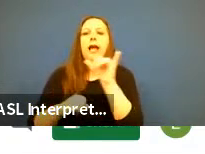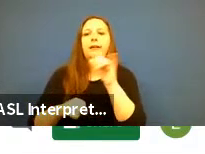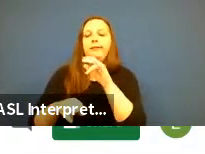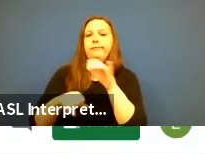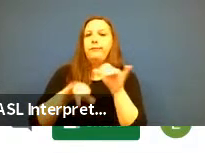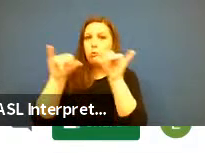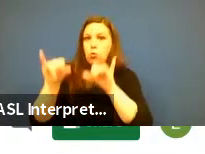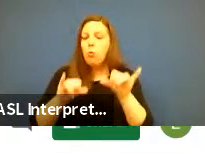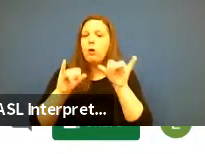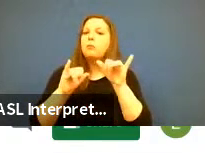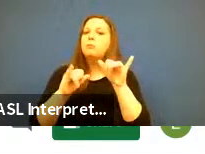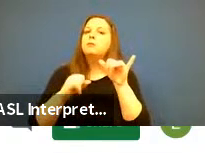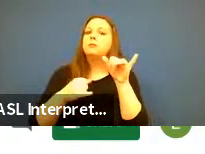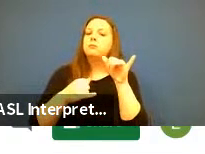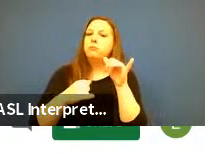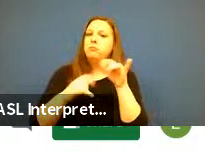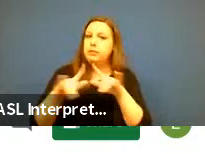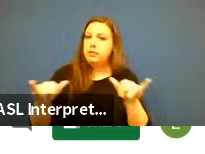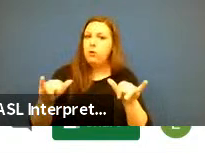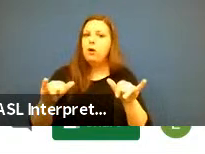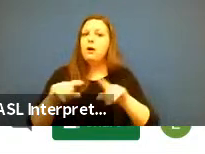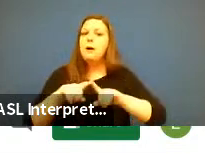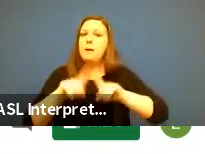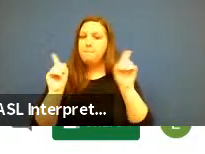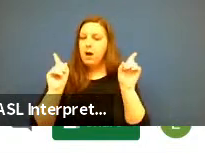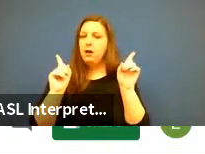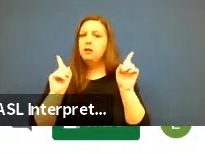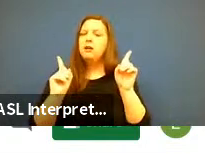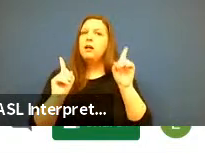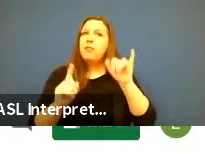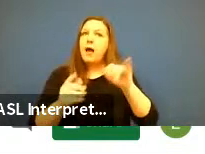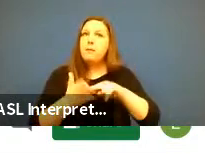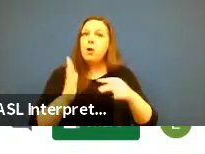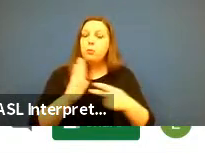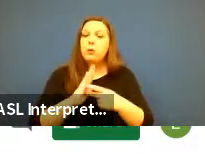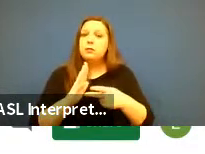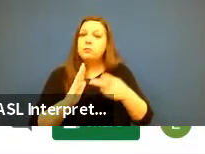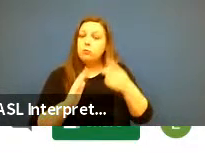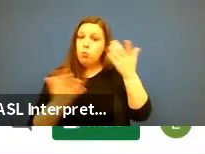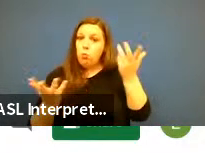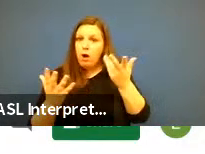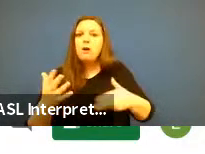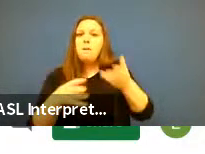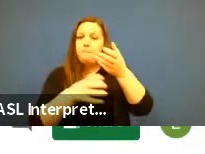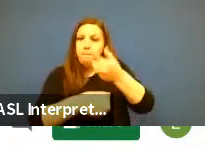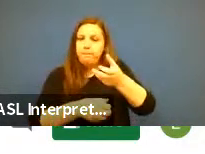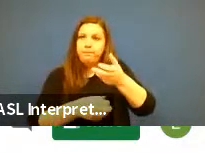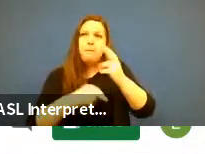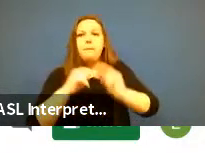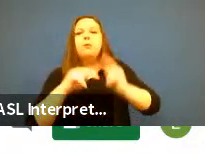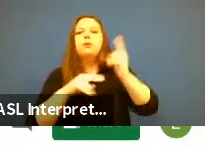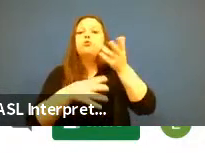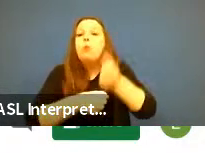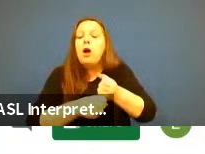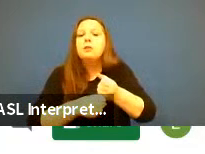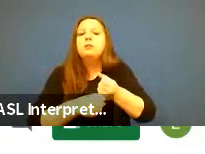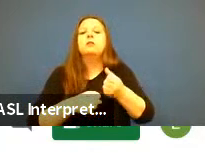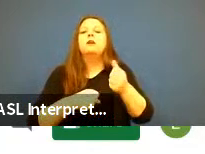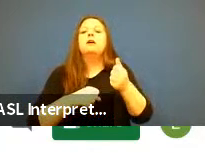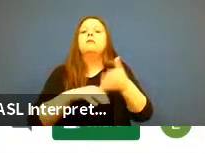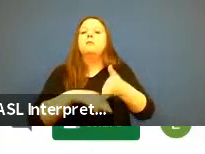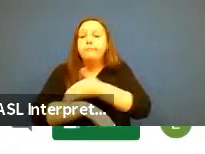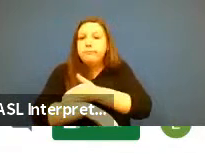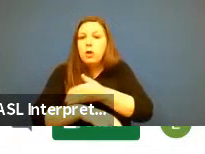that it would certainly serve a purpose of building trust and building relationships. Before we just keep going